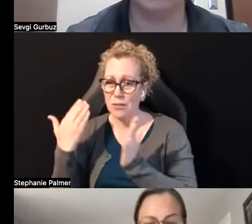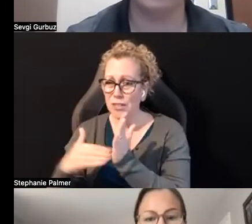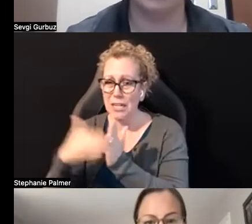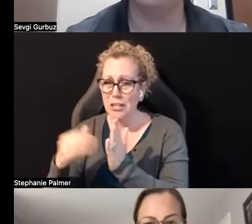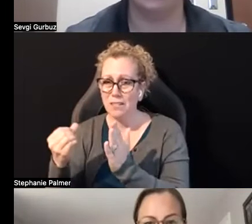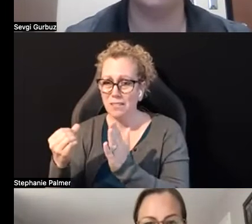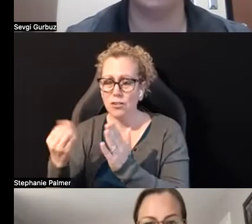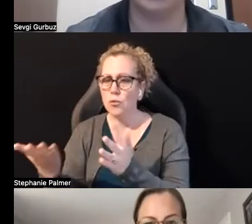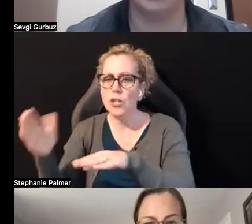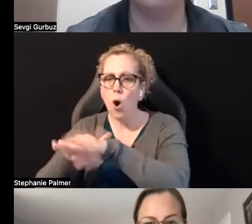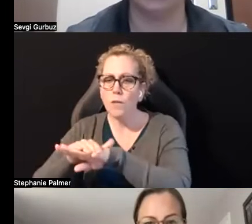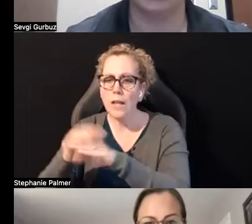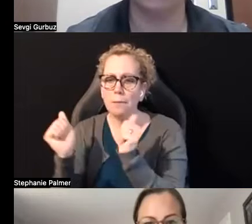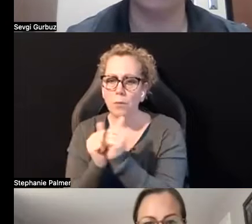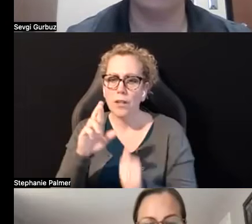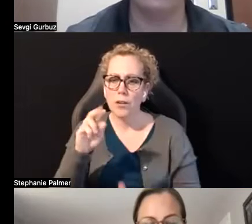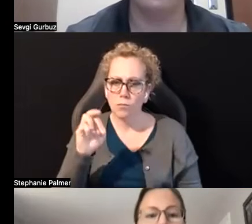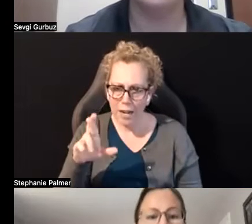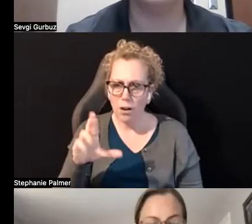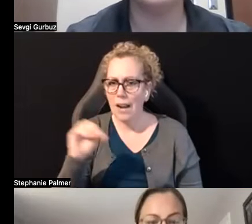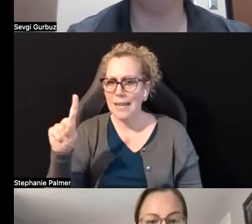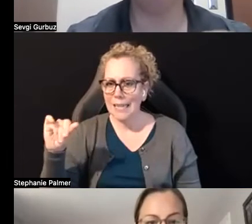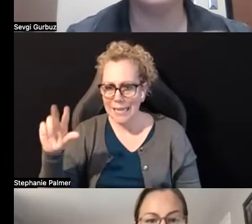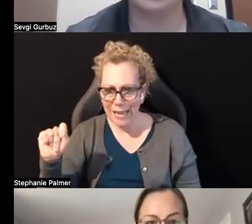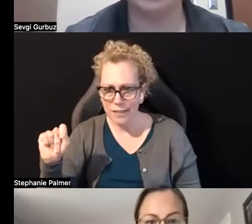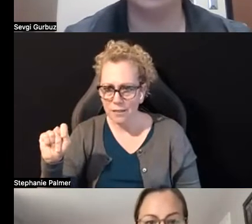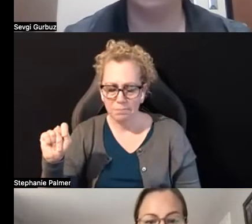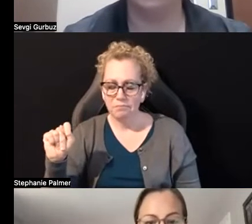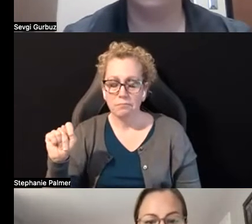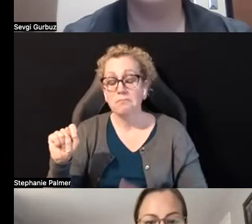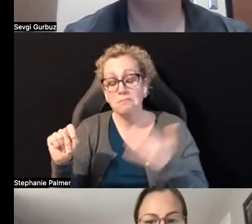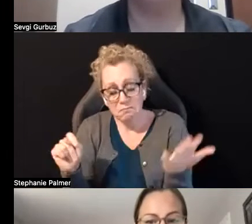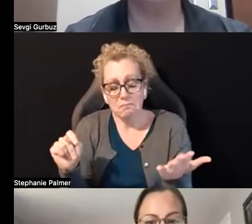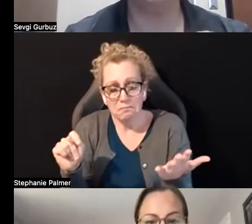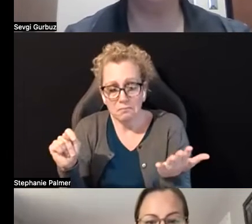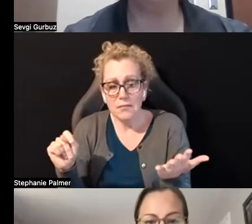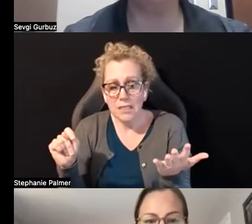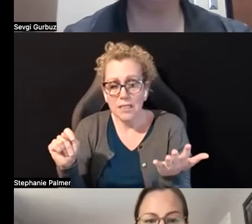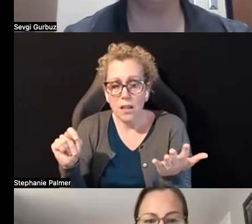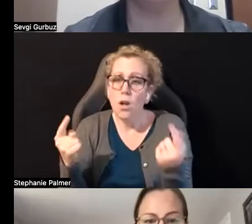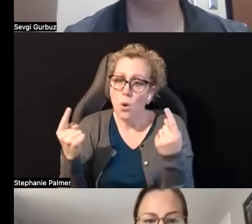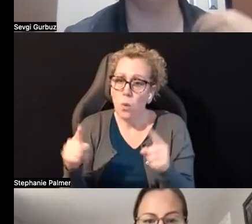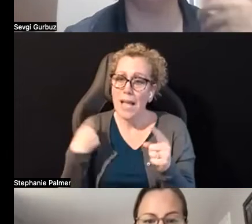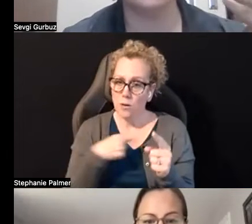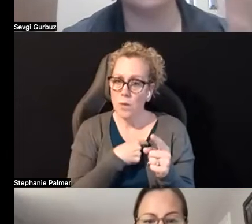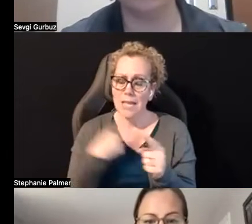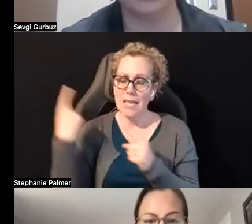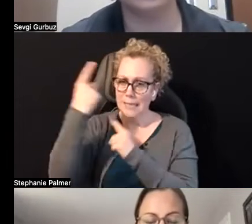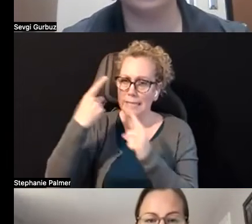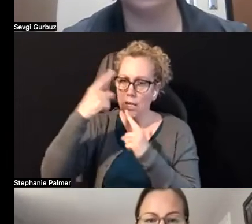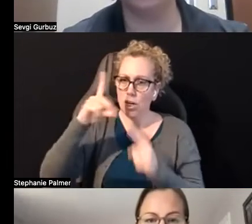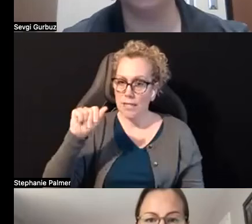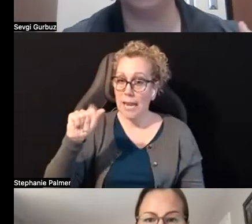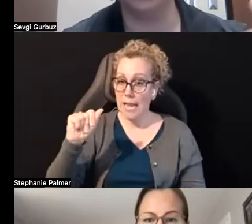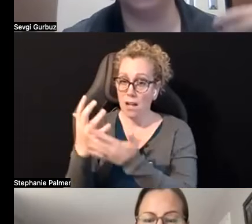based on the information that we're getting from each sensor. That having been said, when we consider the data